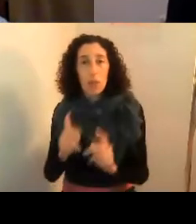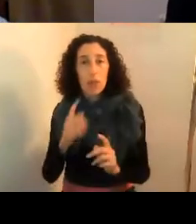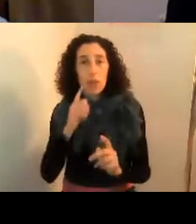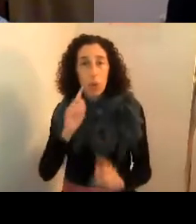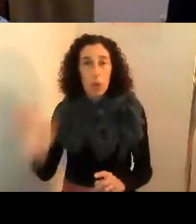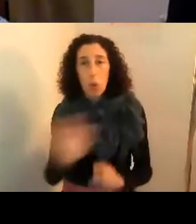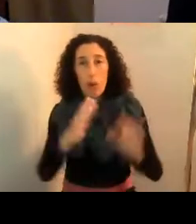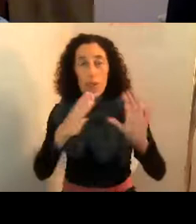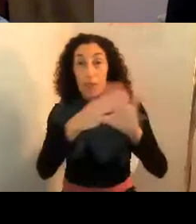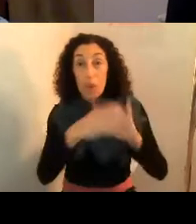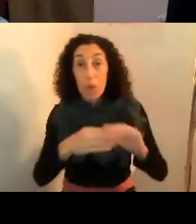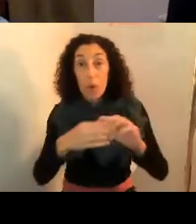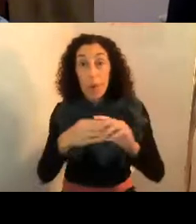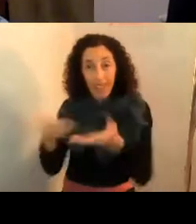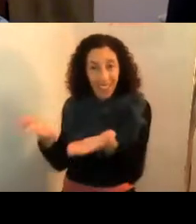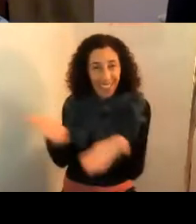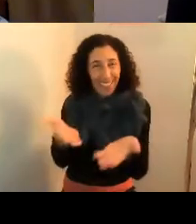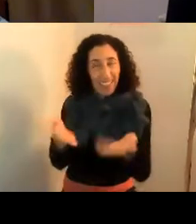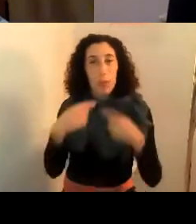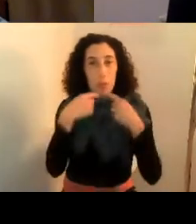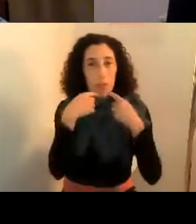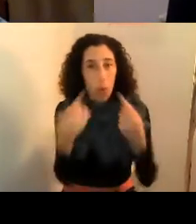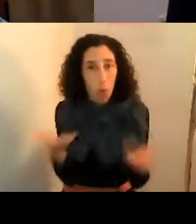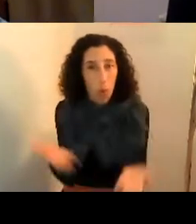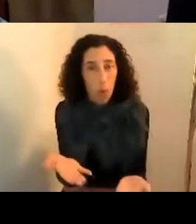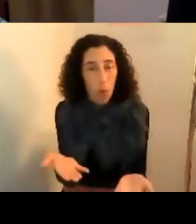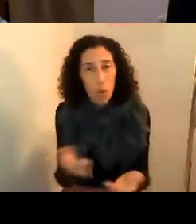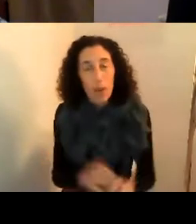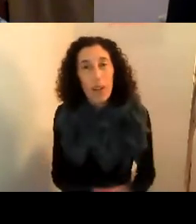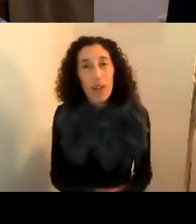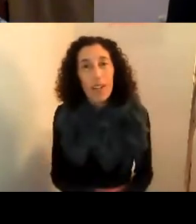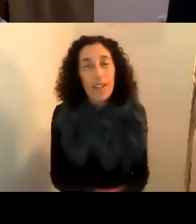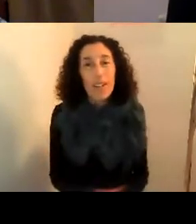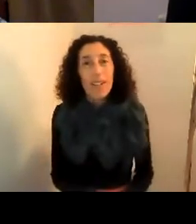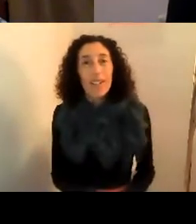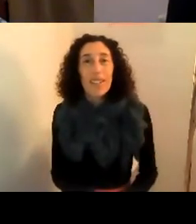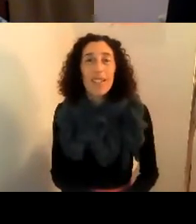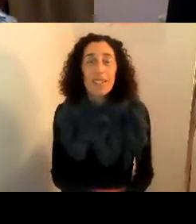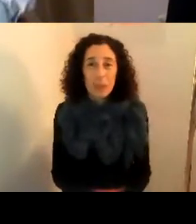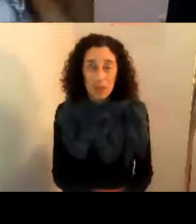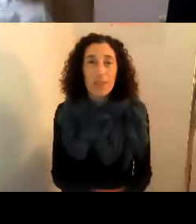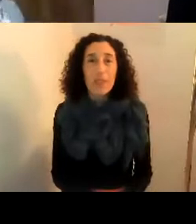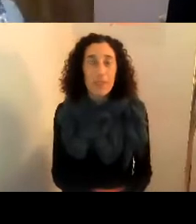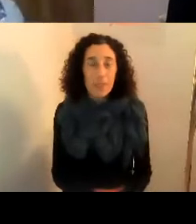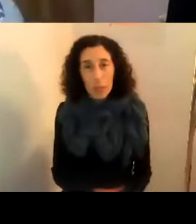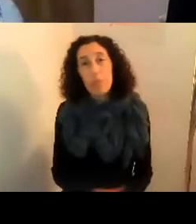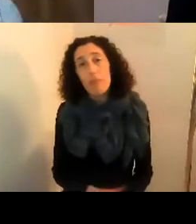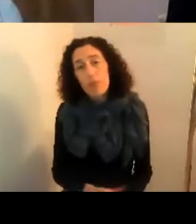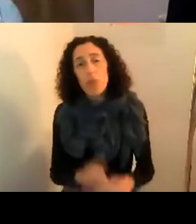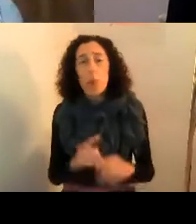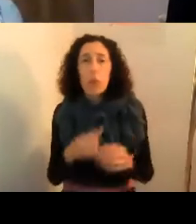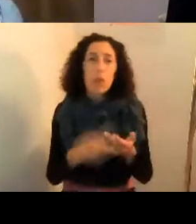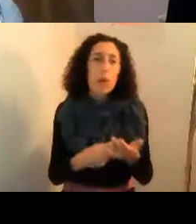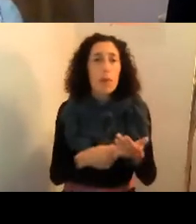and not necessarily, you know, talking about, you know, the state of arts, contemporary art or whatever,